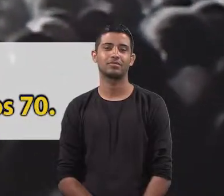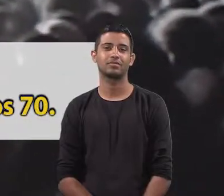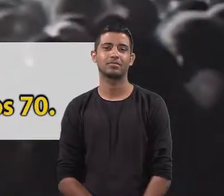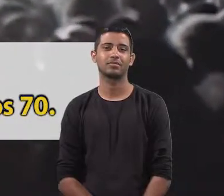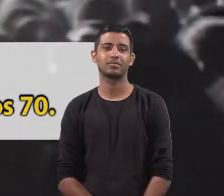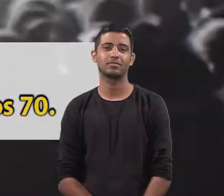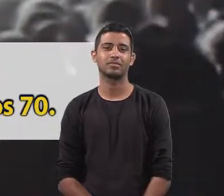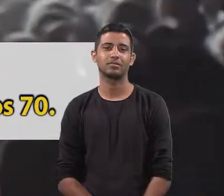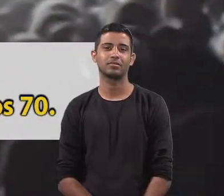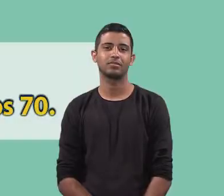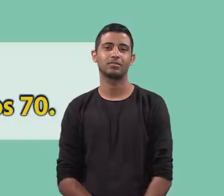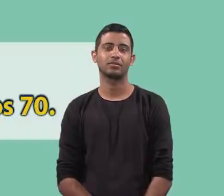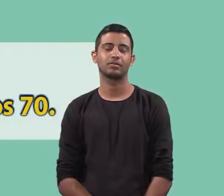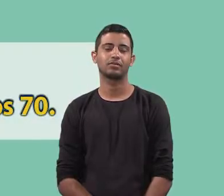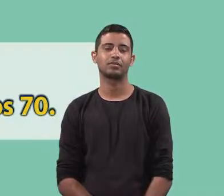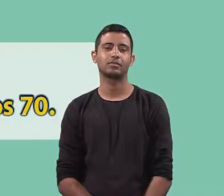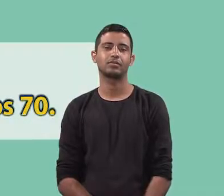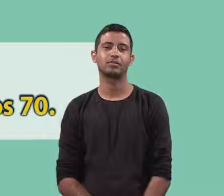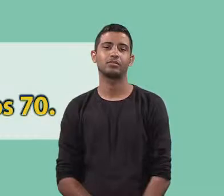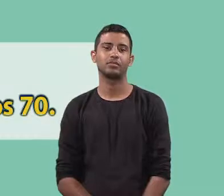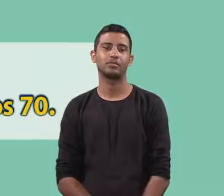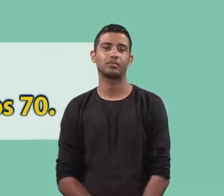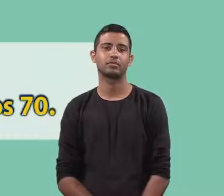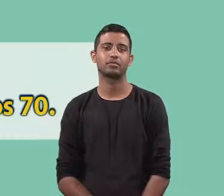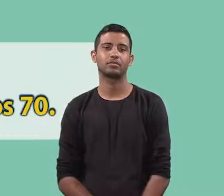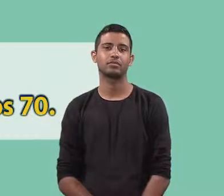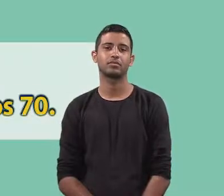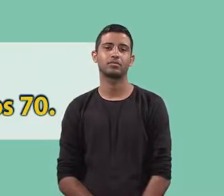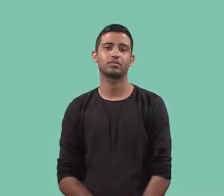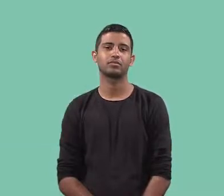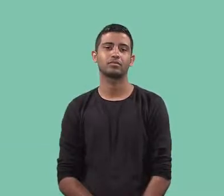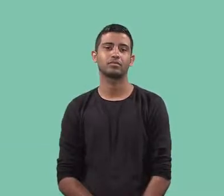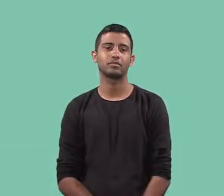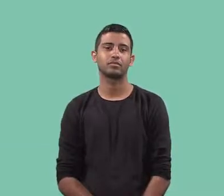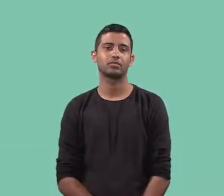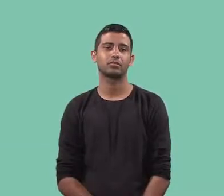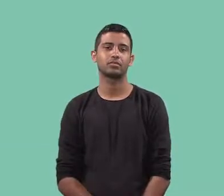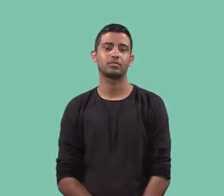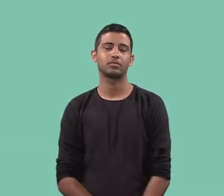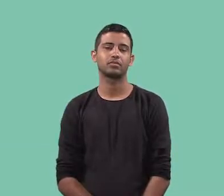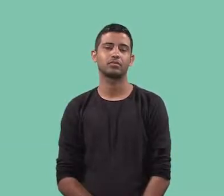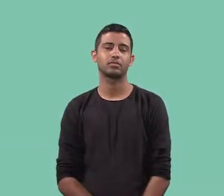He organized soul parties. We will hear about this in the early 70s.